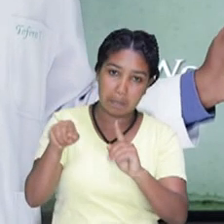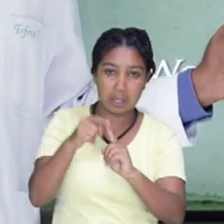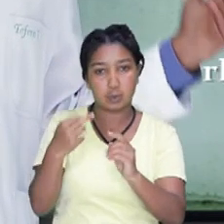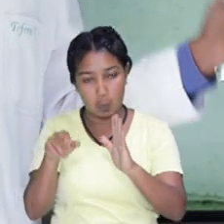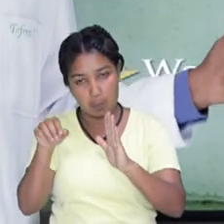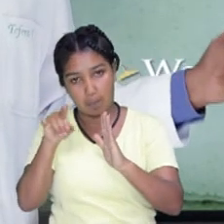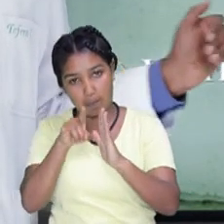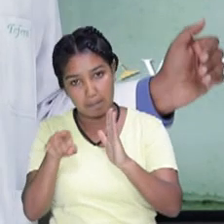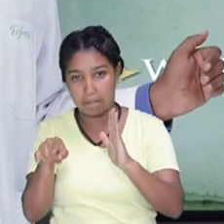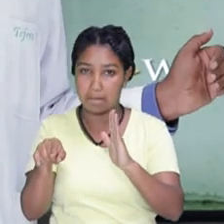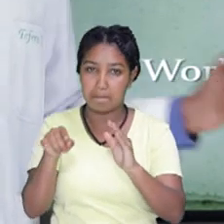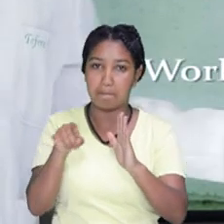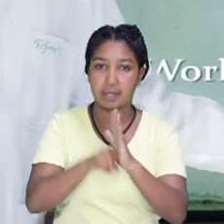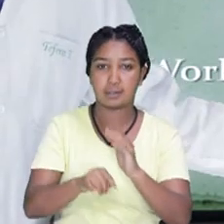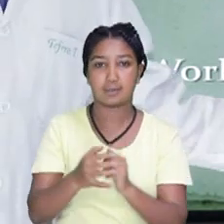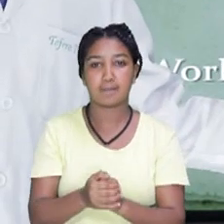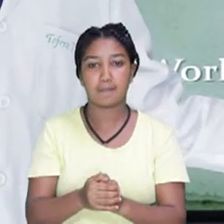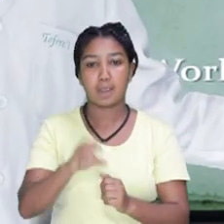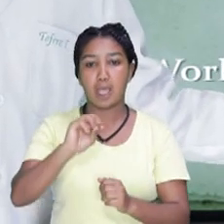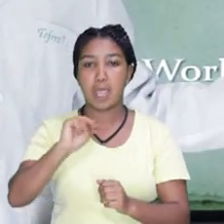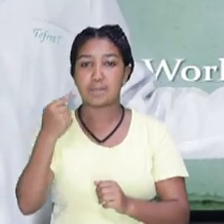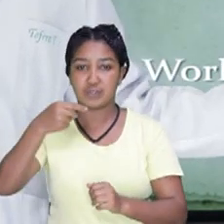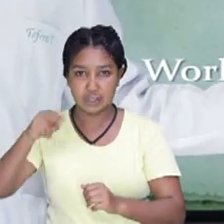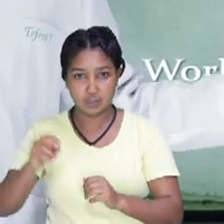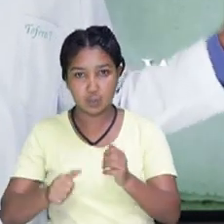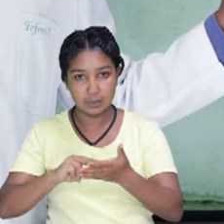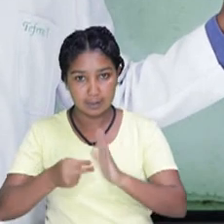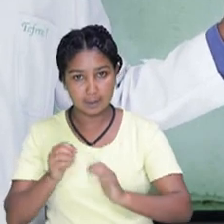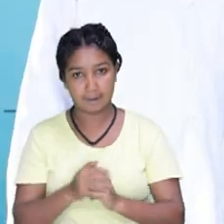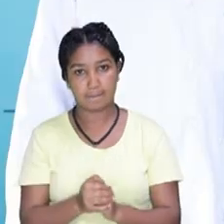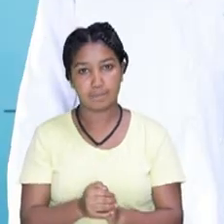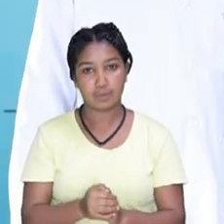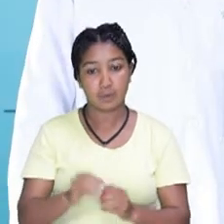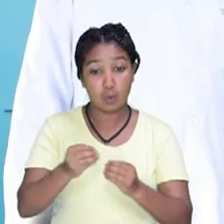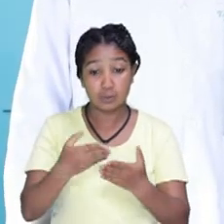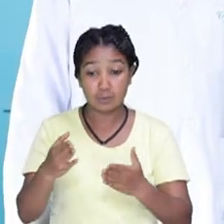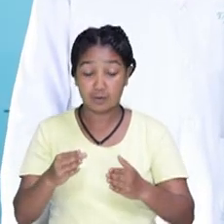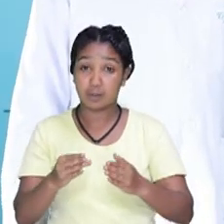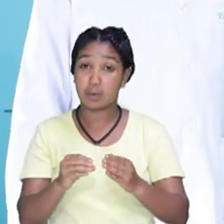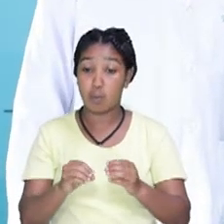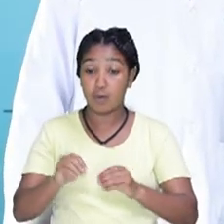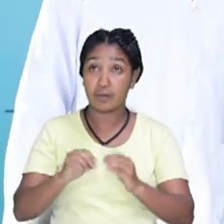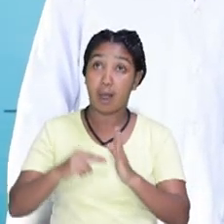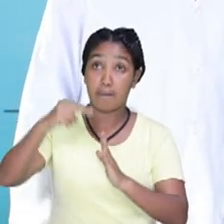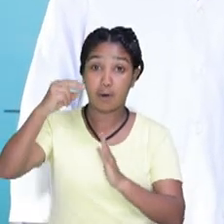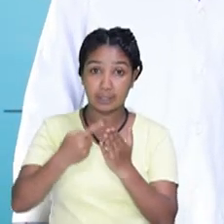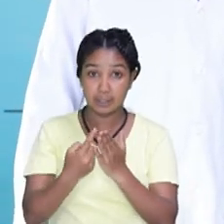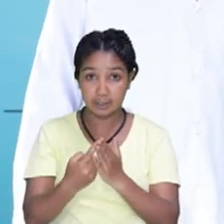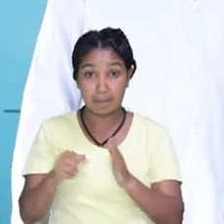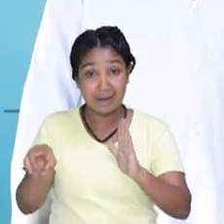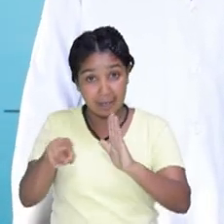It can be plus or it can be minus mgh, which means as the object is moving upward, it